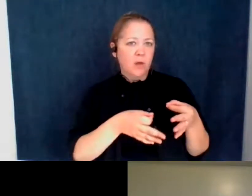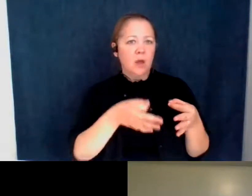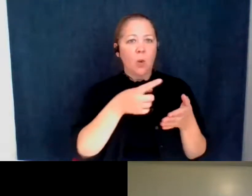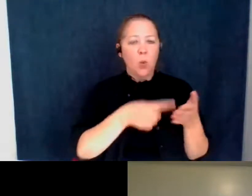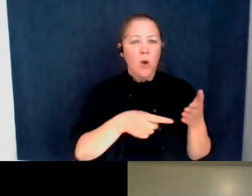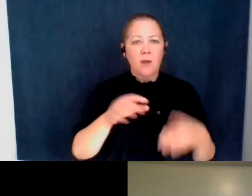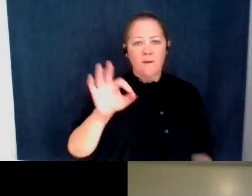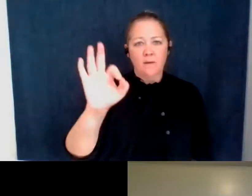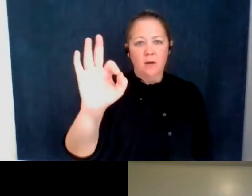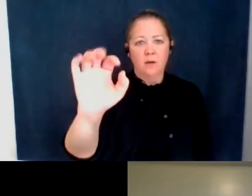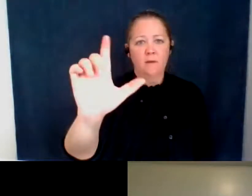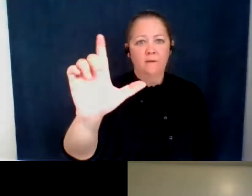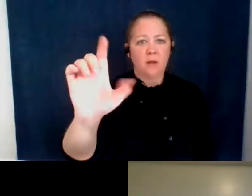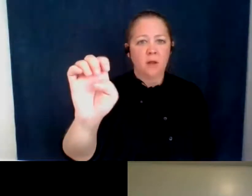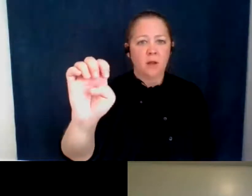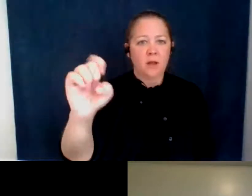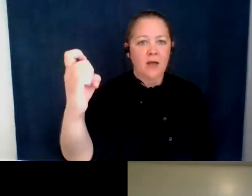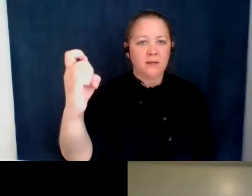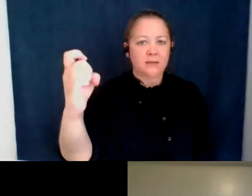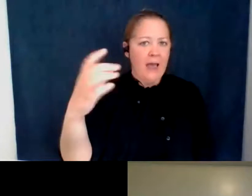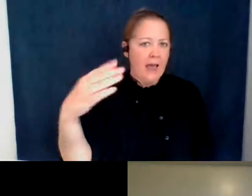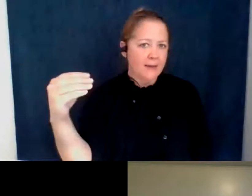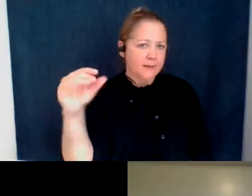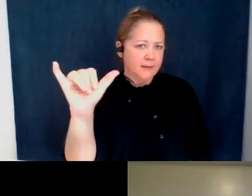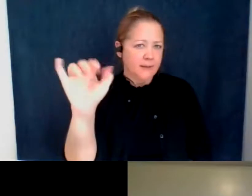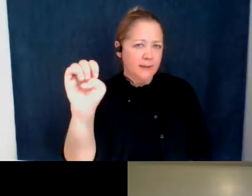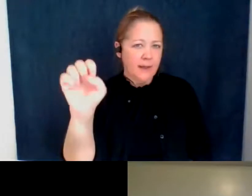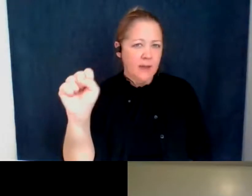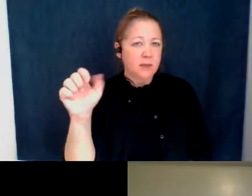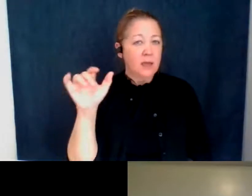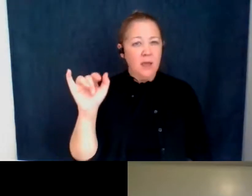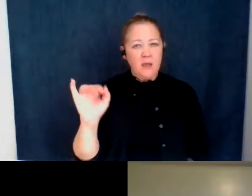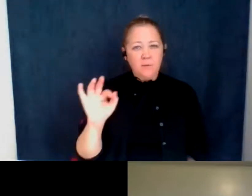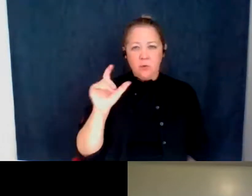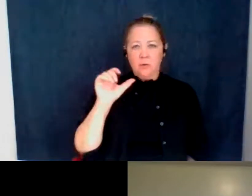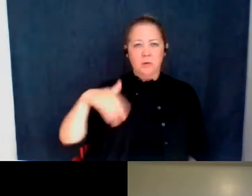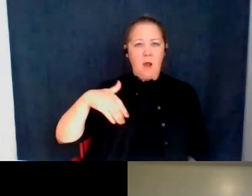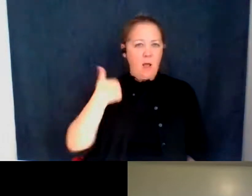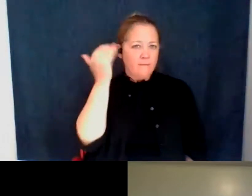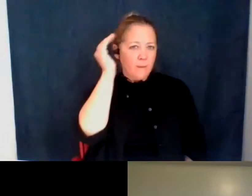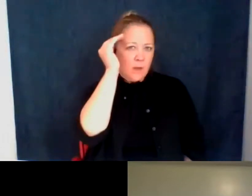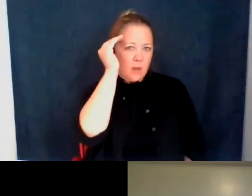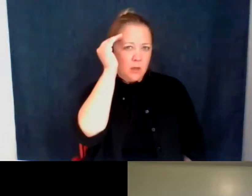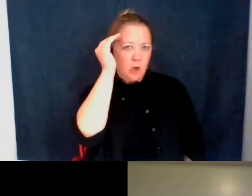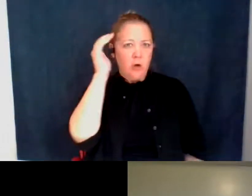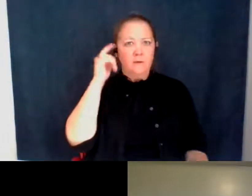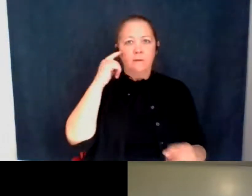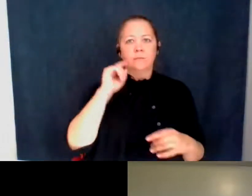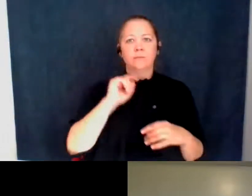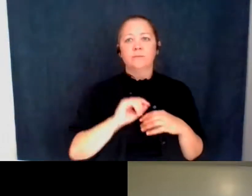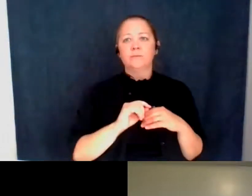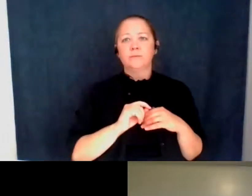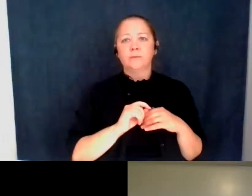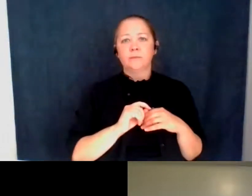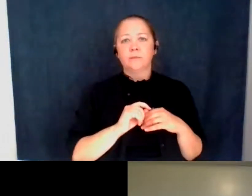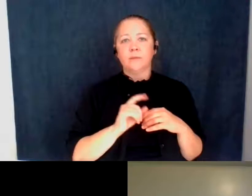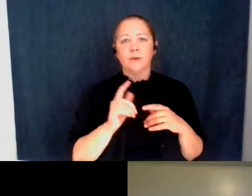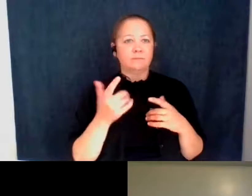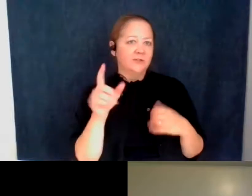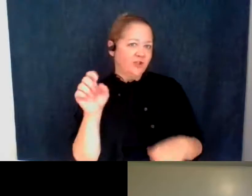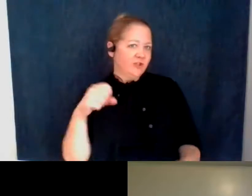is, and just for anyone who's not familiar with the program in our audience, and yeah,